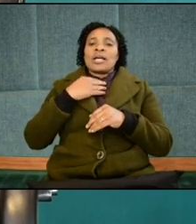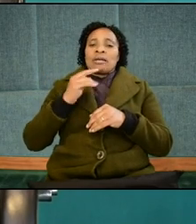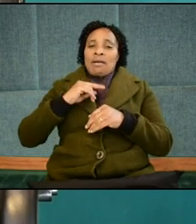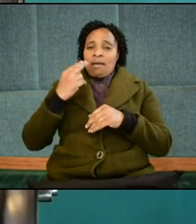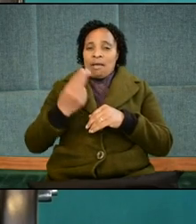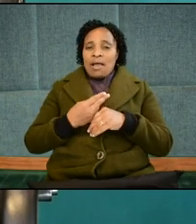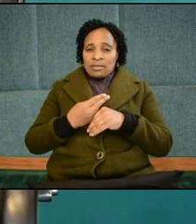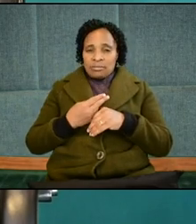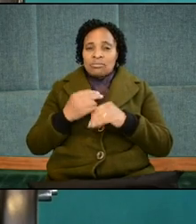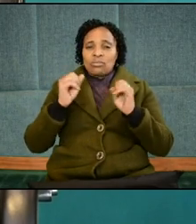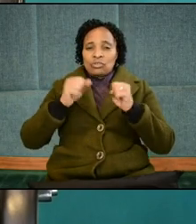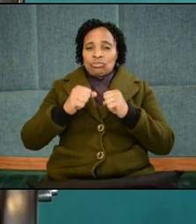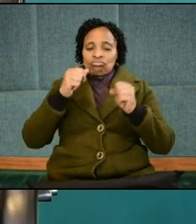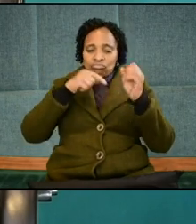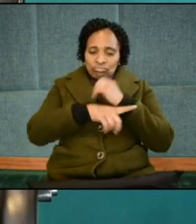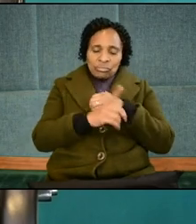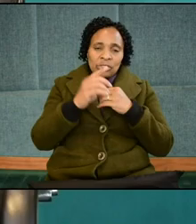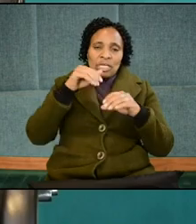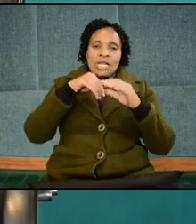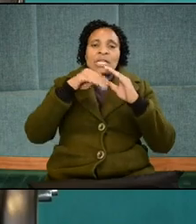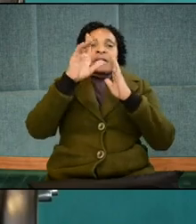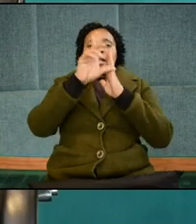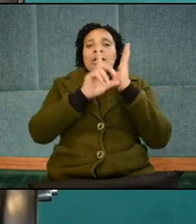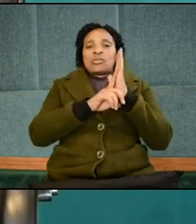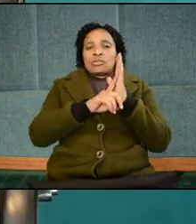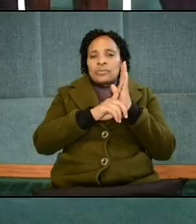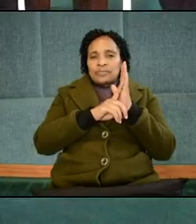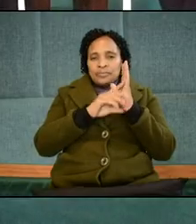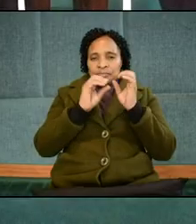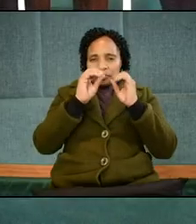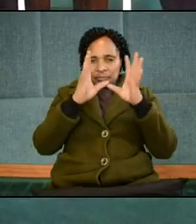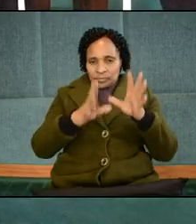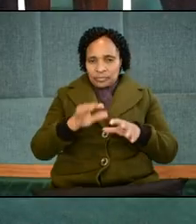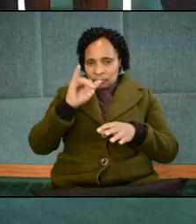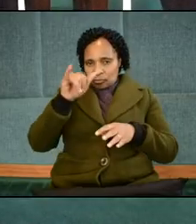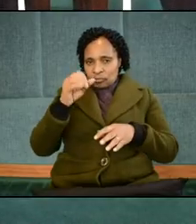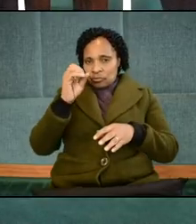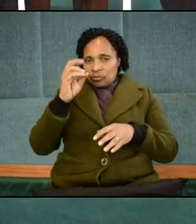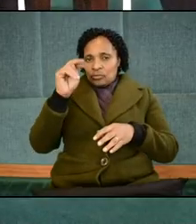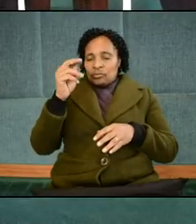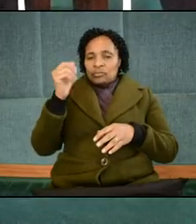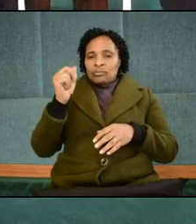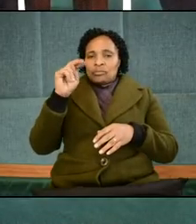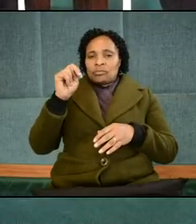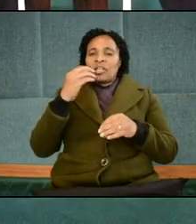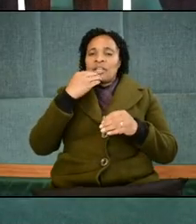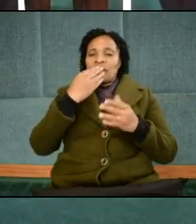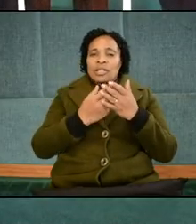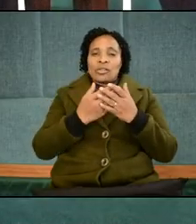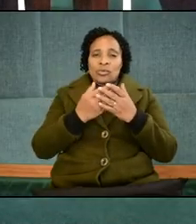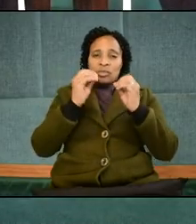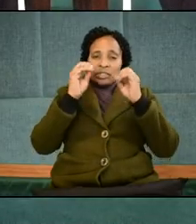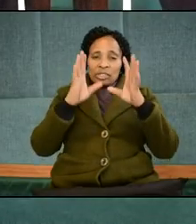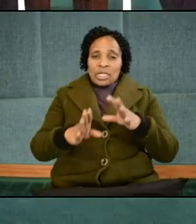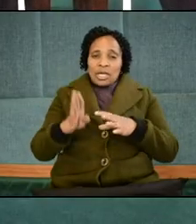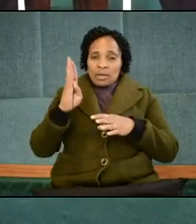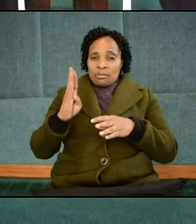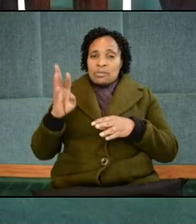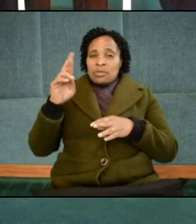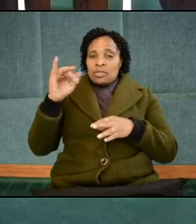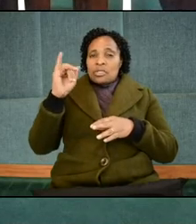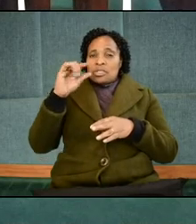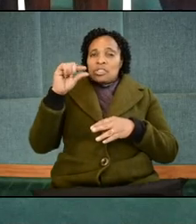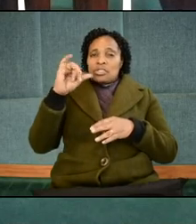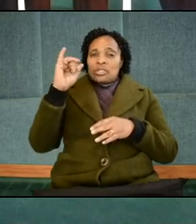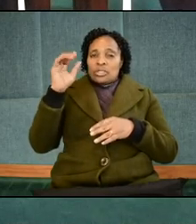to get right into the lesson. Teacher Jonan. Right. Thank you so much, Teacher Bridget. So we'll dive straight into the